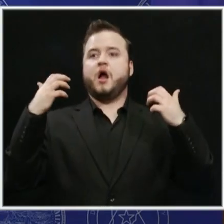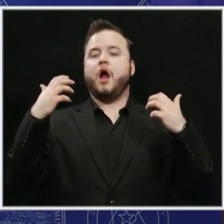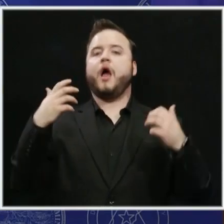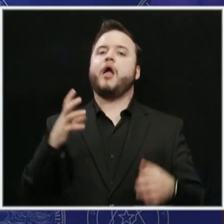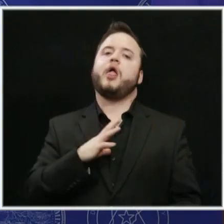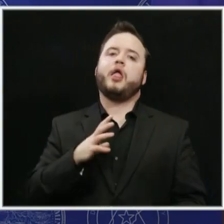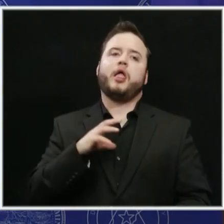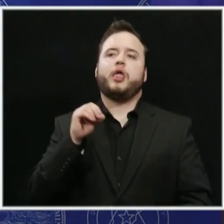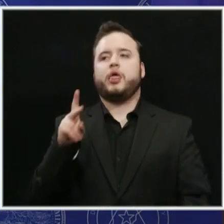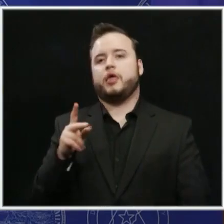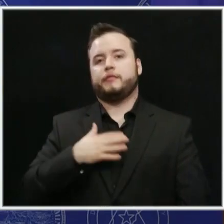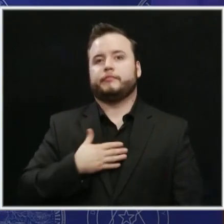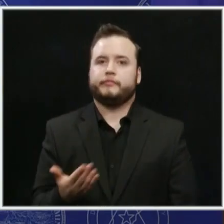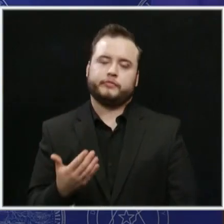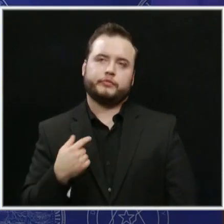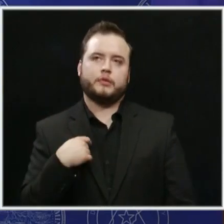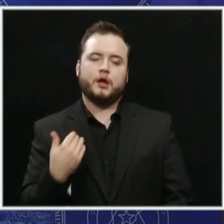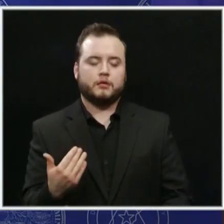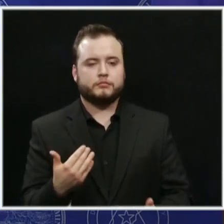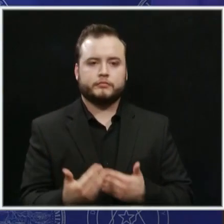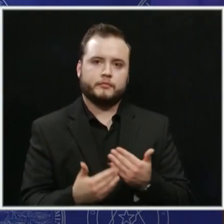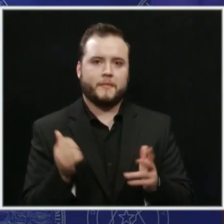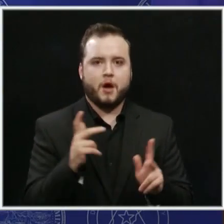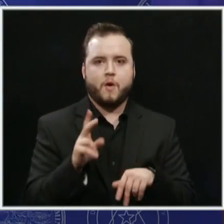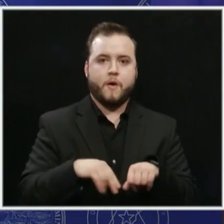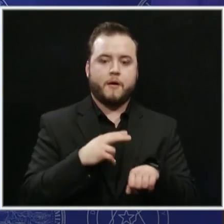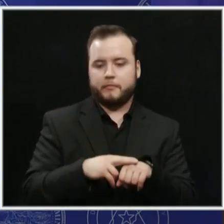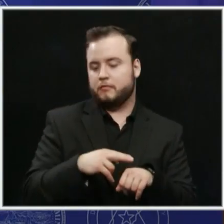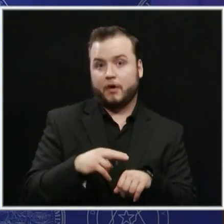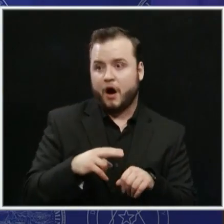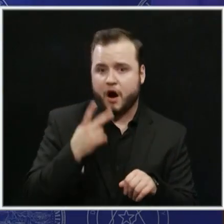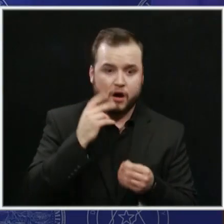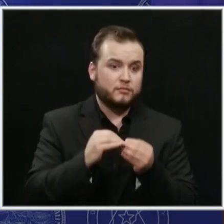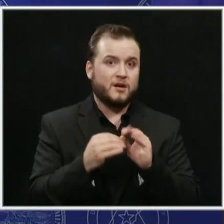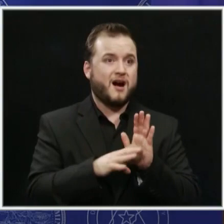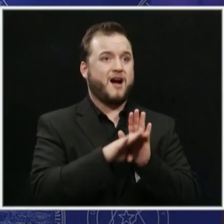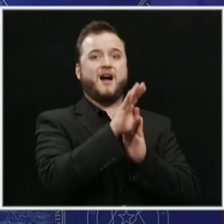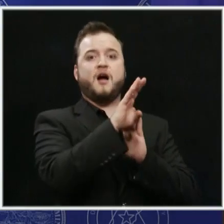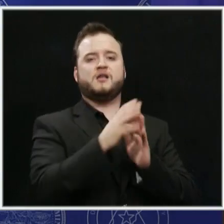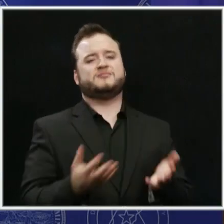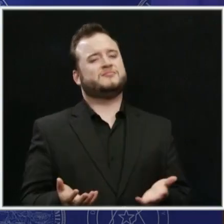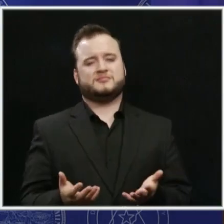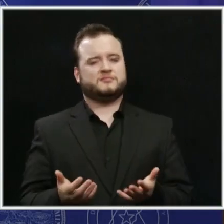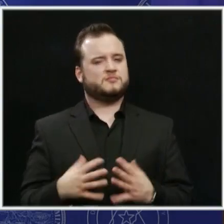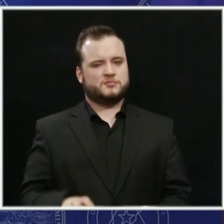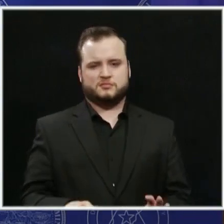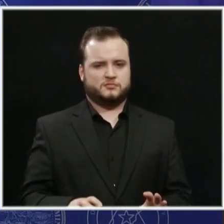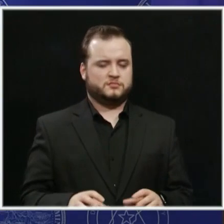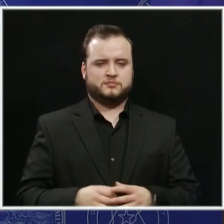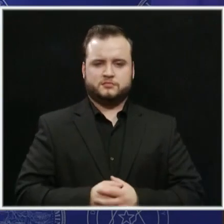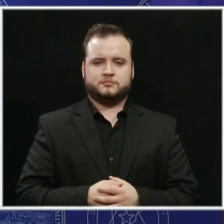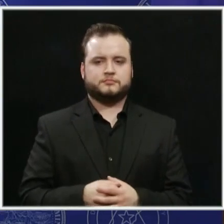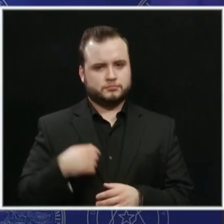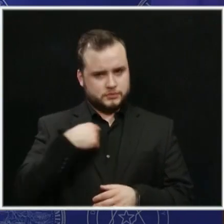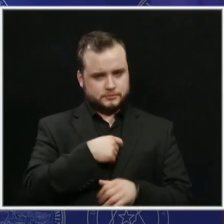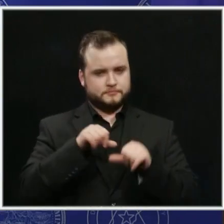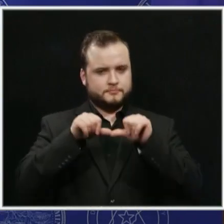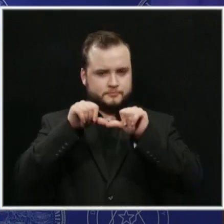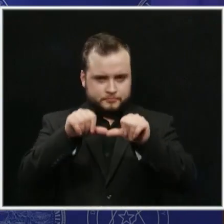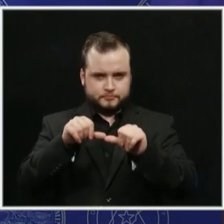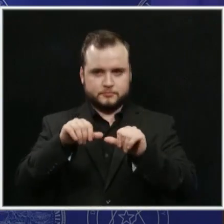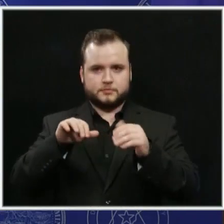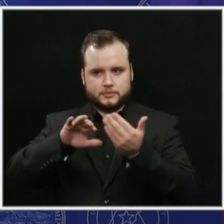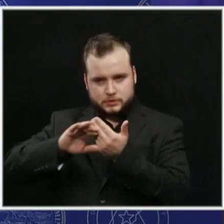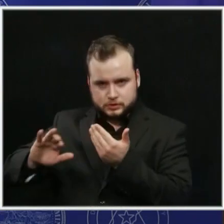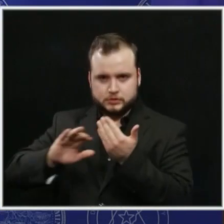we can keep a maintainable sense of social distancing and getting people back in the workforce, we'll come